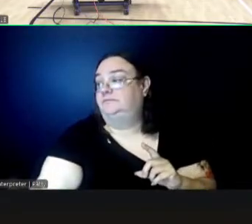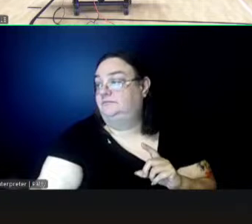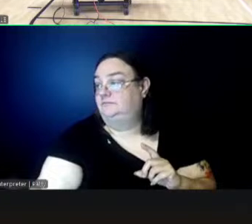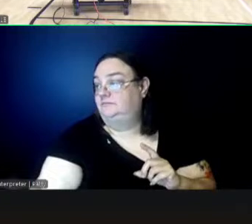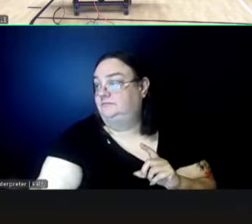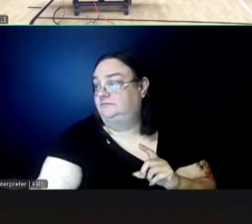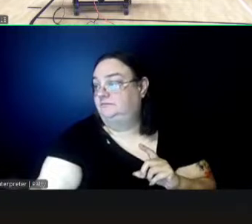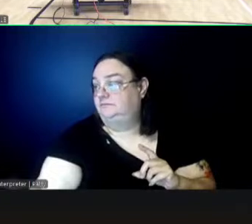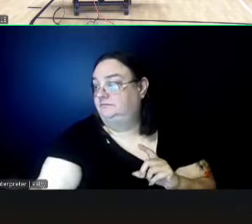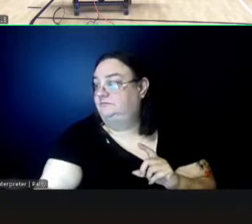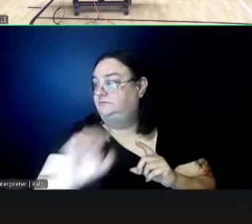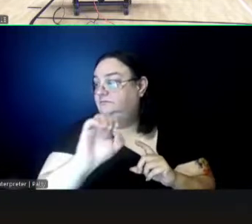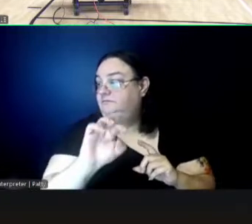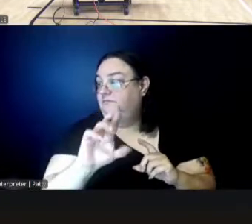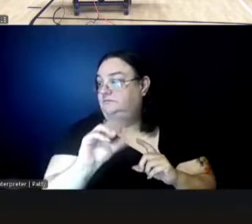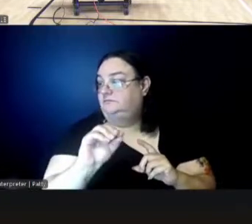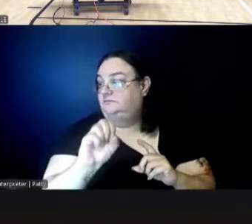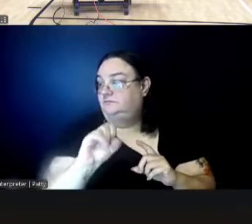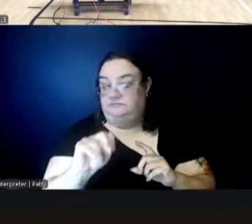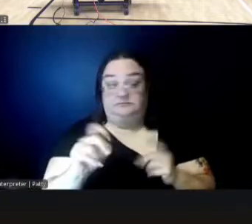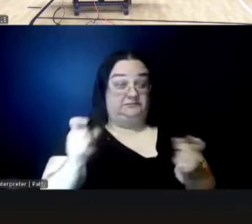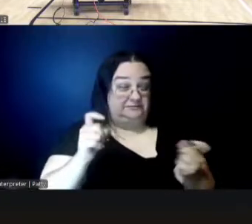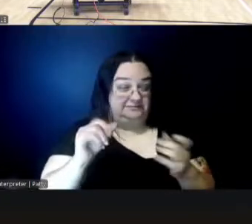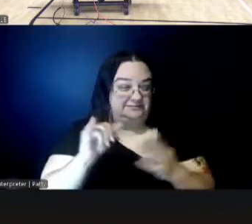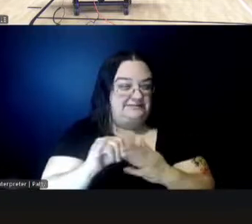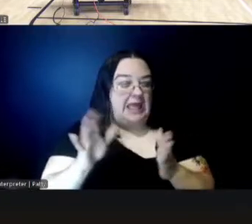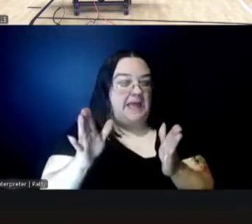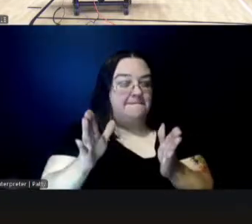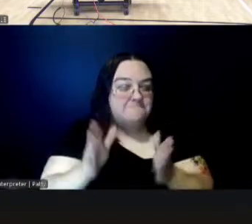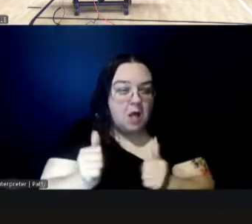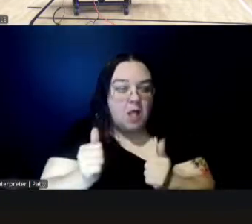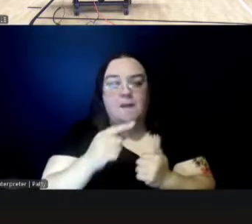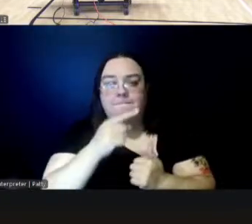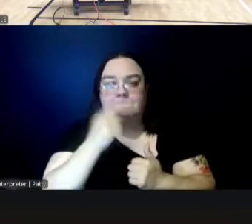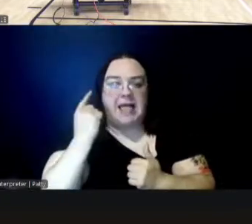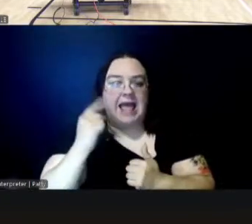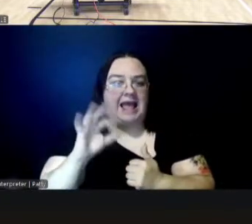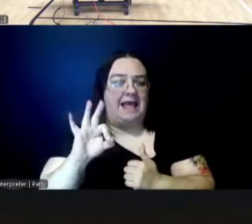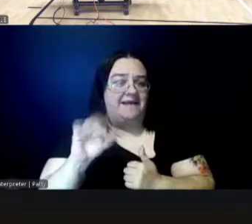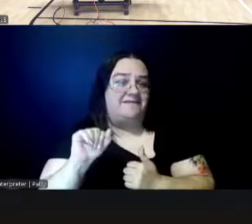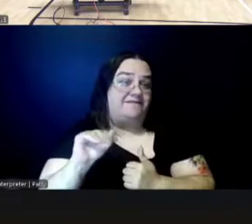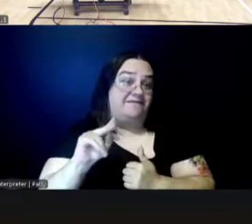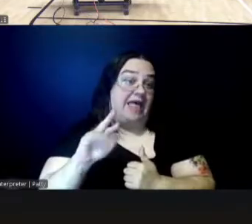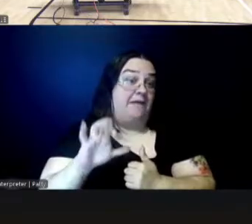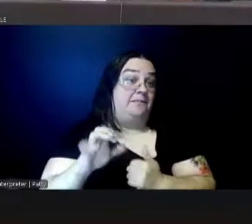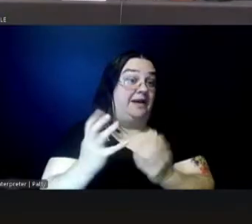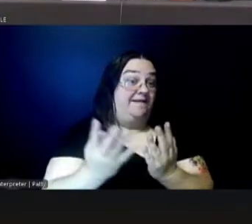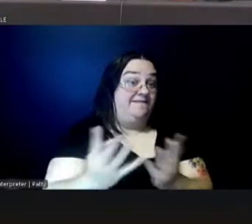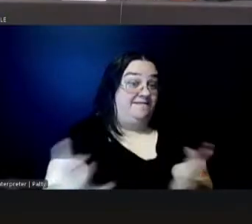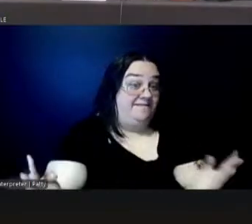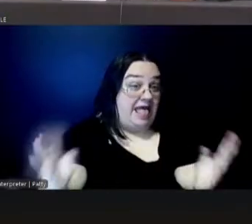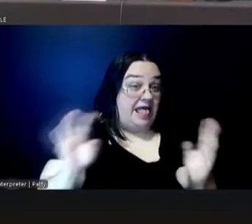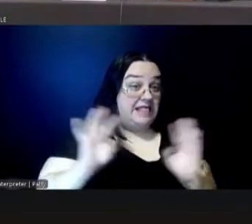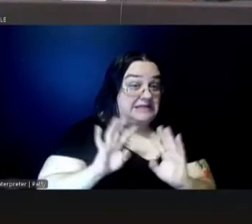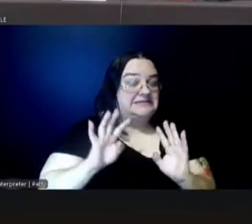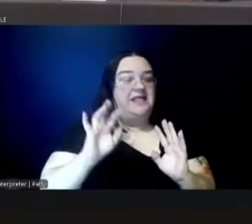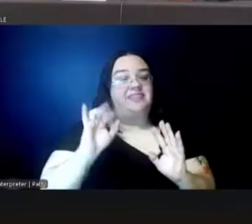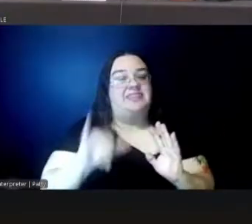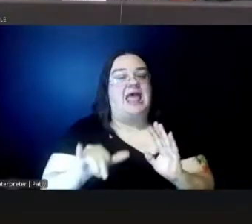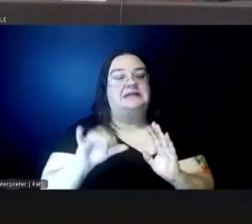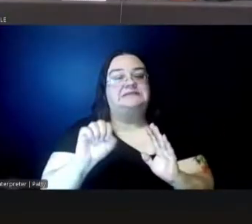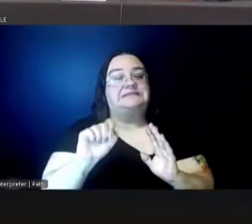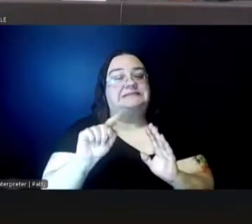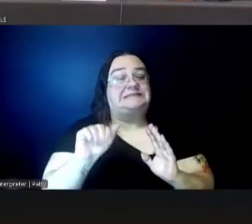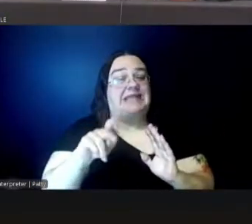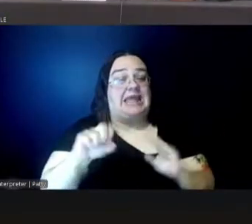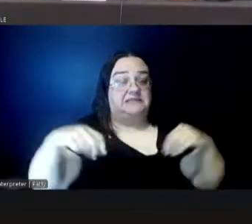erosion control, which is the smaller black fabric fence, if you want to call it that, put in the ground by stakes, that